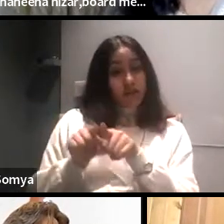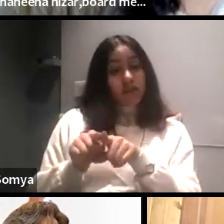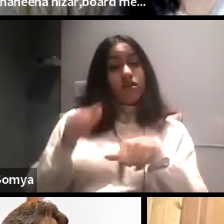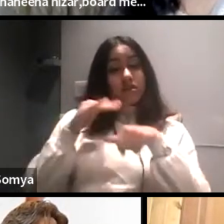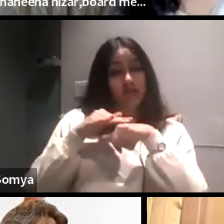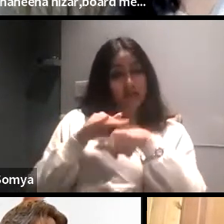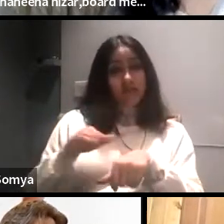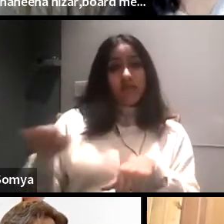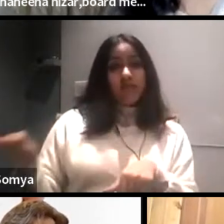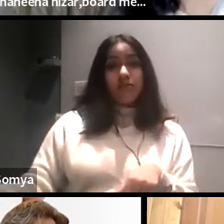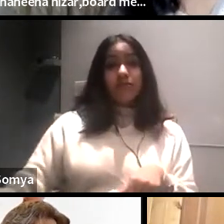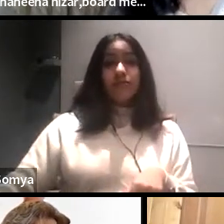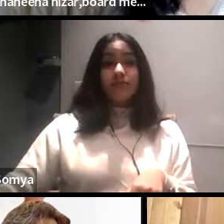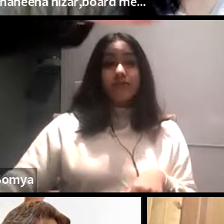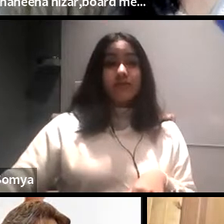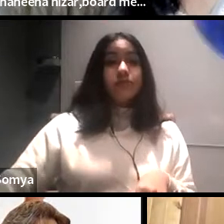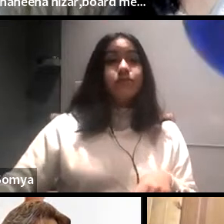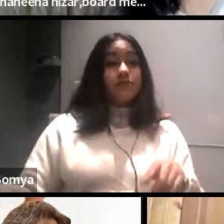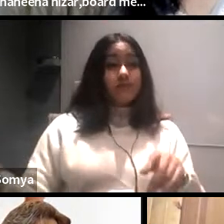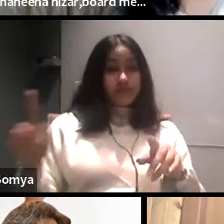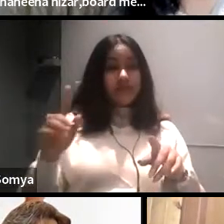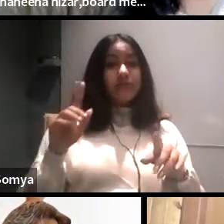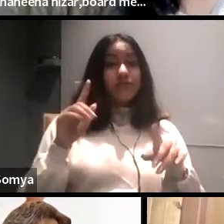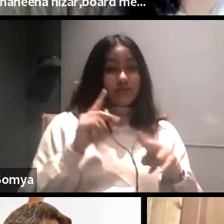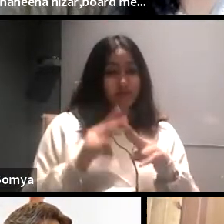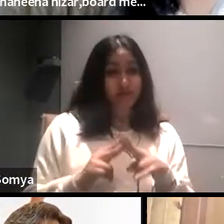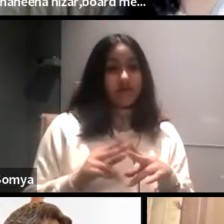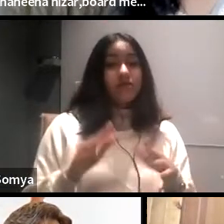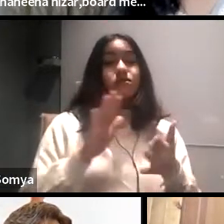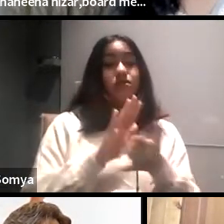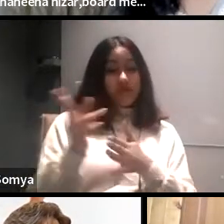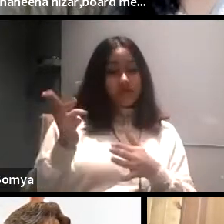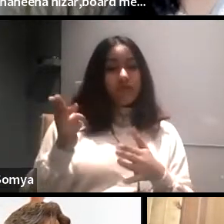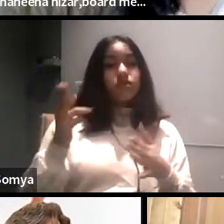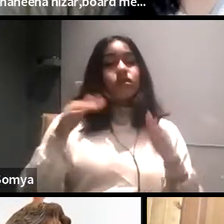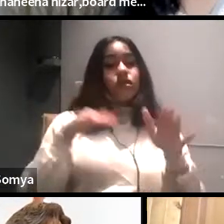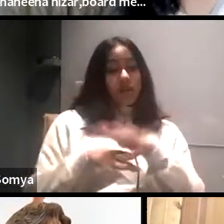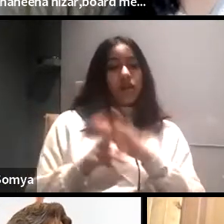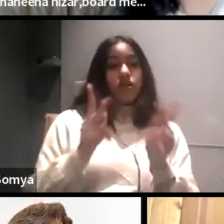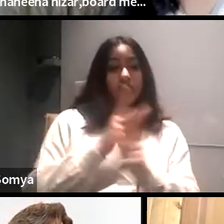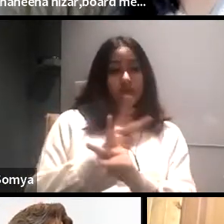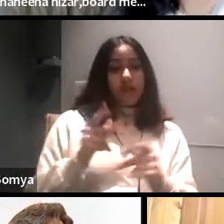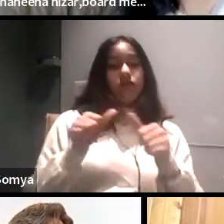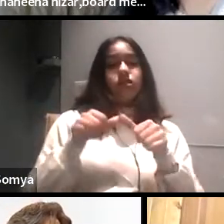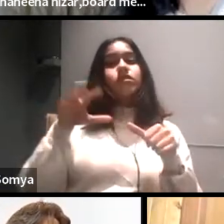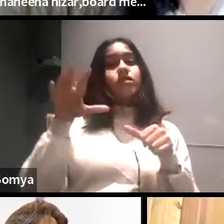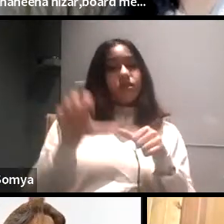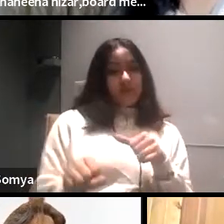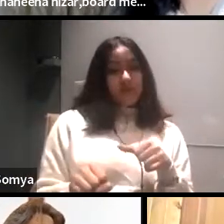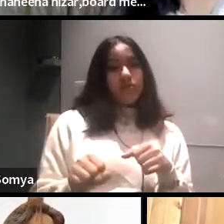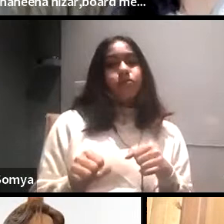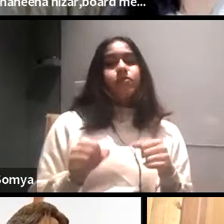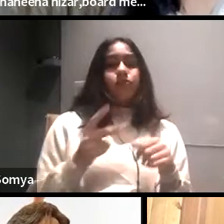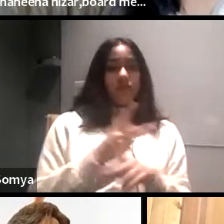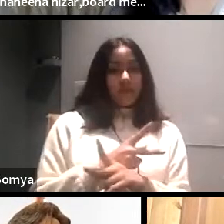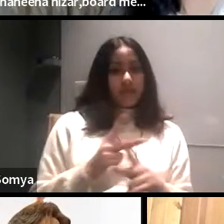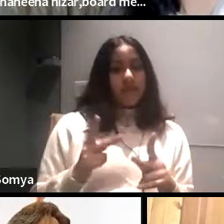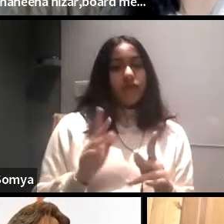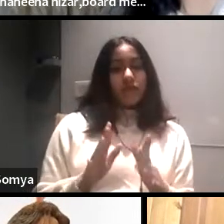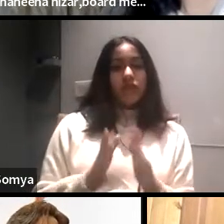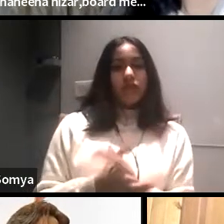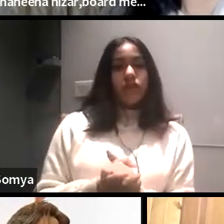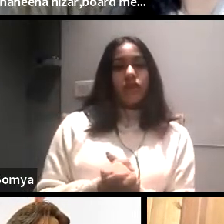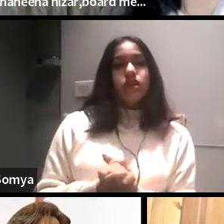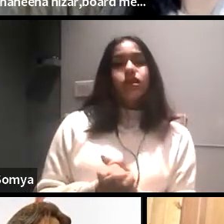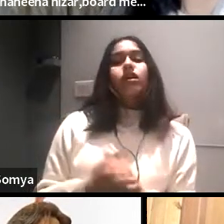it to disabled people. So often in hospitality venues, the only accessible way of getting into the place was going through the kitchens